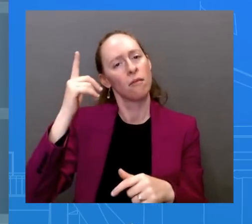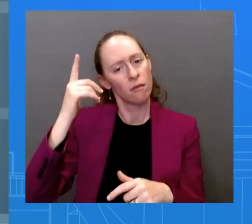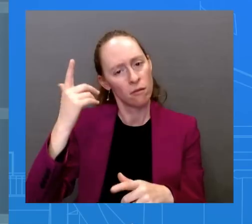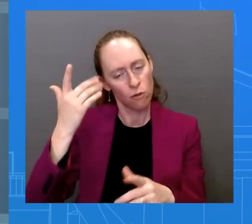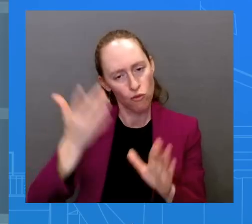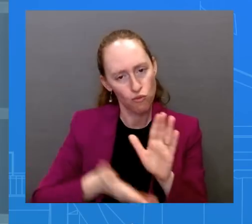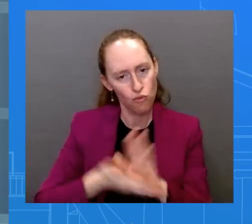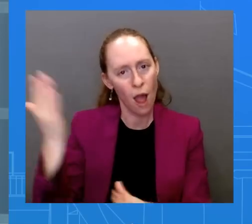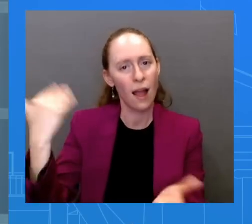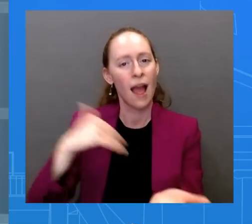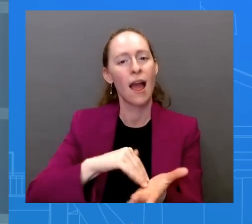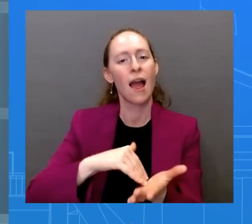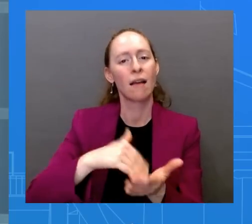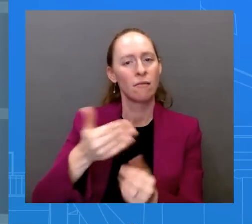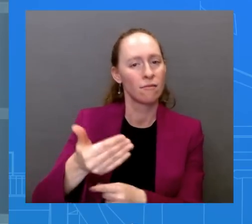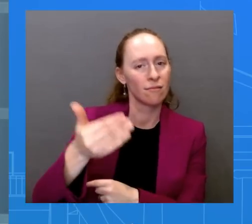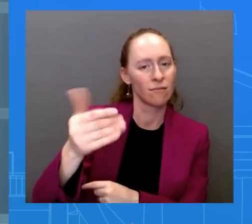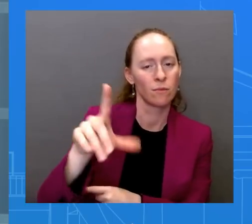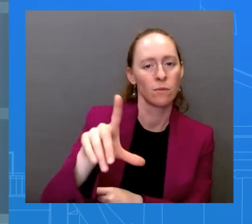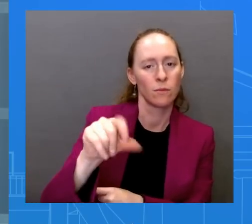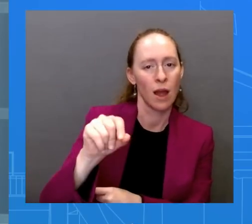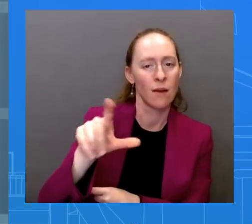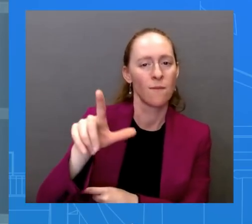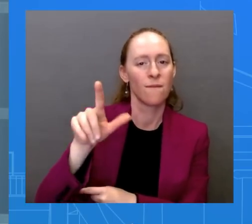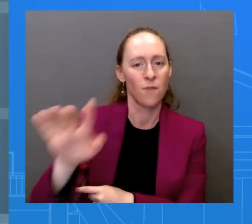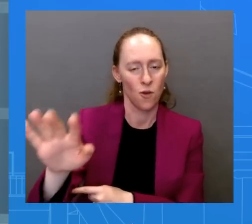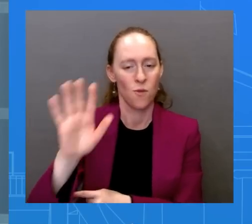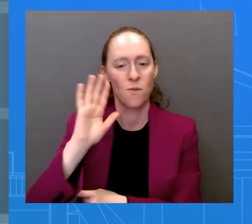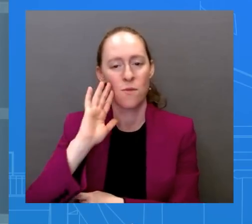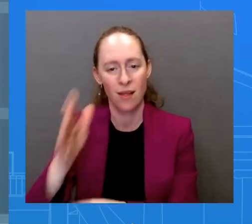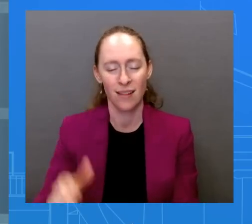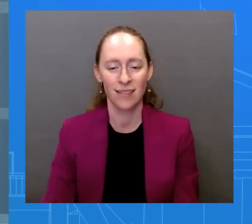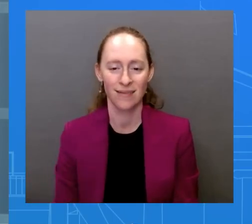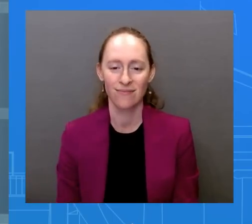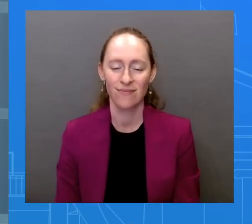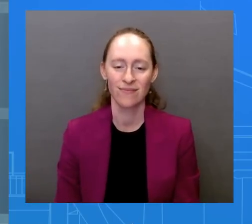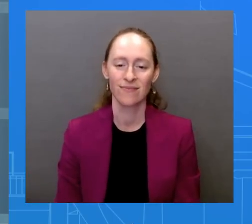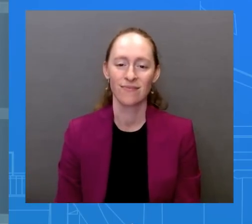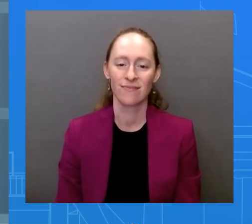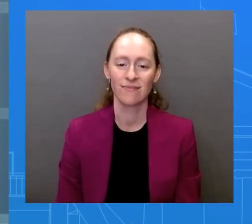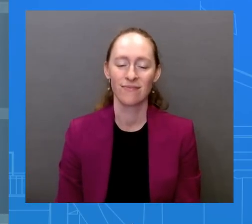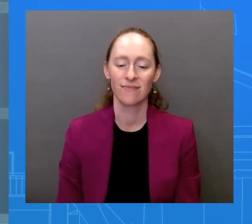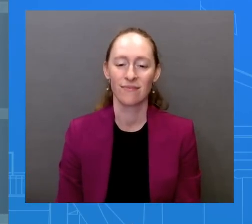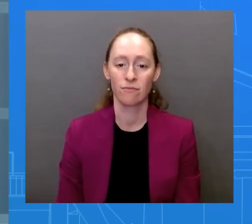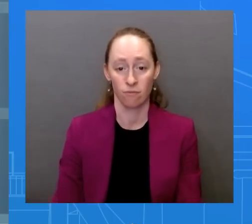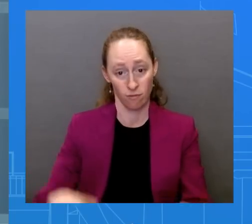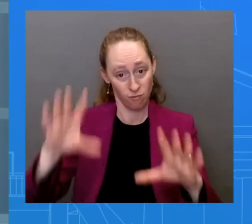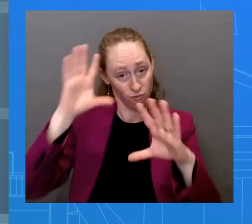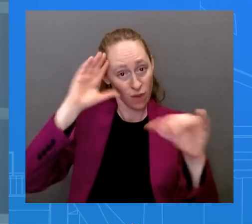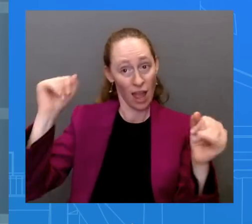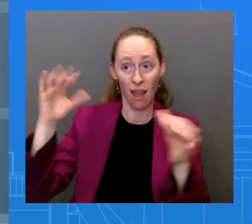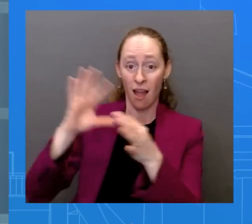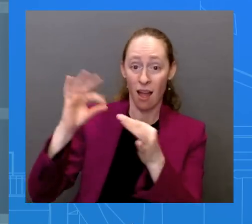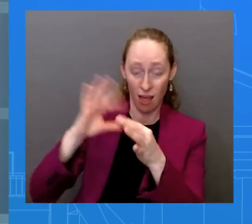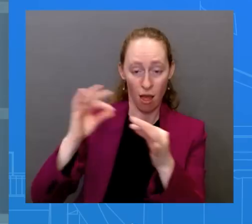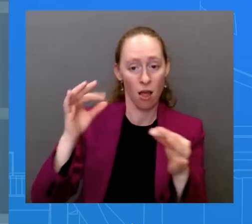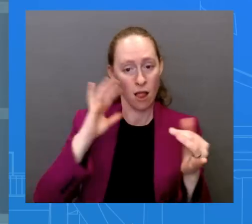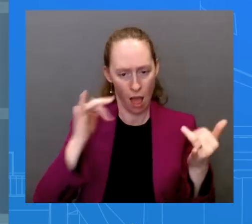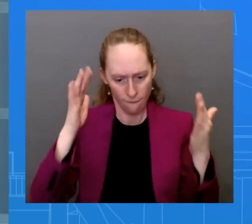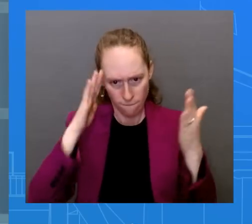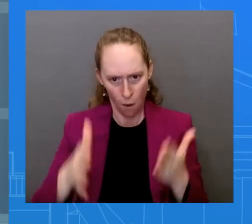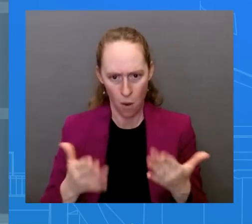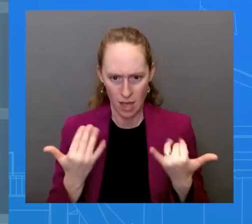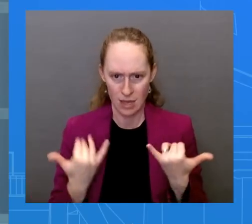look, the President will say, as I am saying right now, is his focus is not on himself. His focus